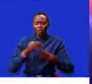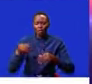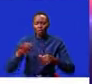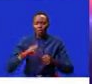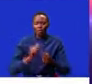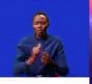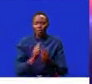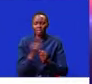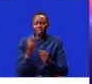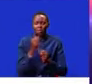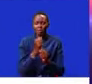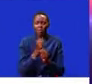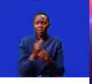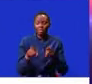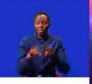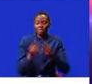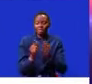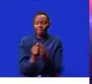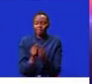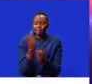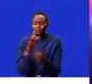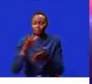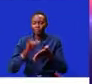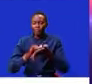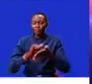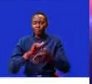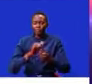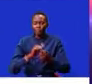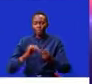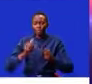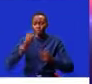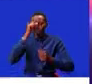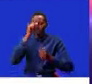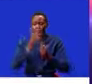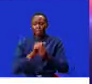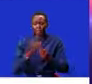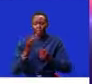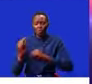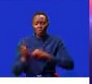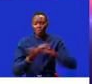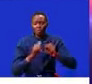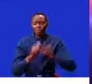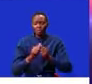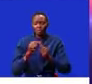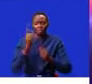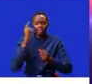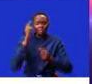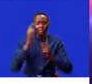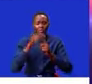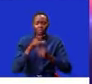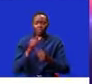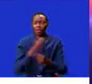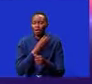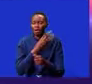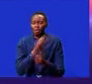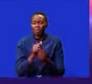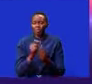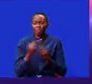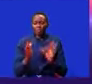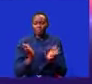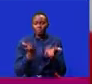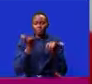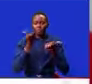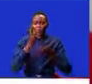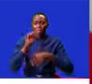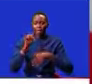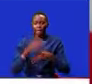gitiye kaachiel kod neno ni piny owacho mar kaonti no ero ma Homabay odewo ywak margi mar dwaro ni medgi lemo.